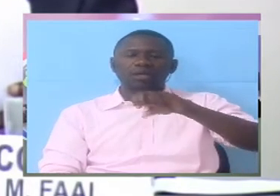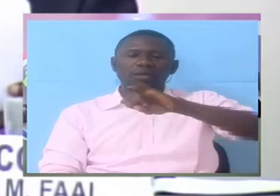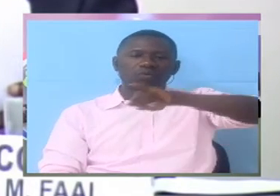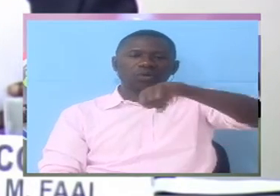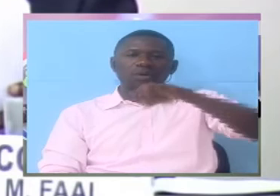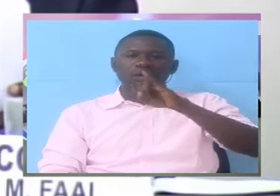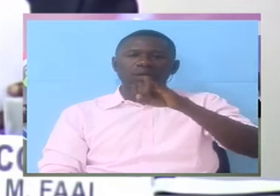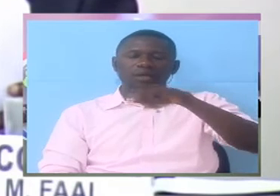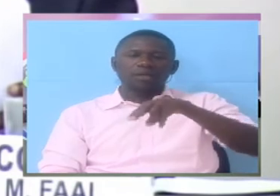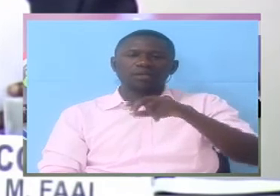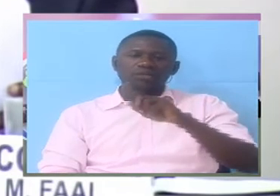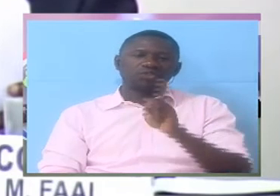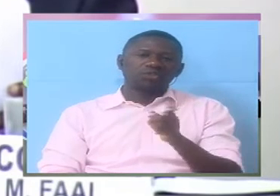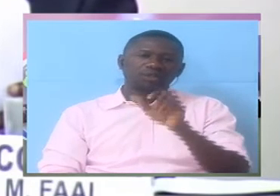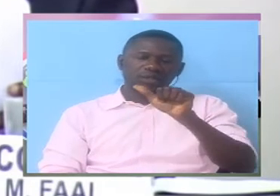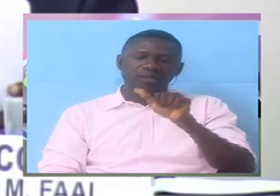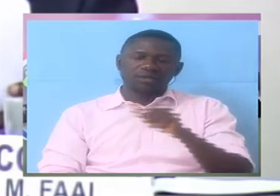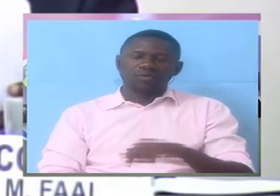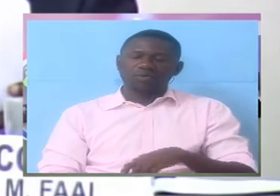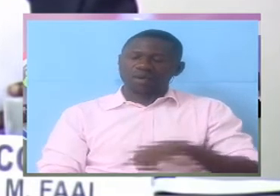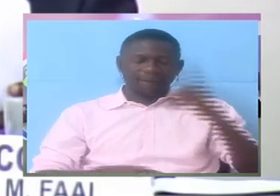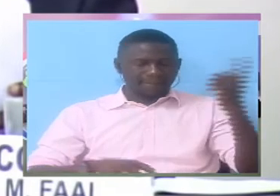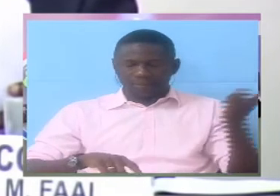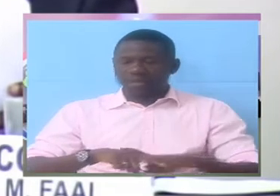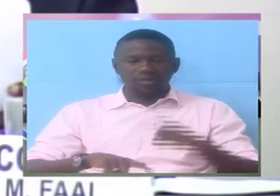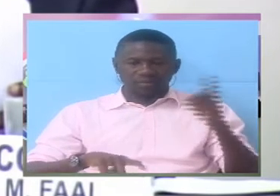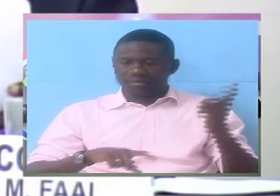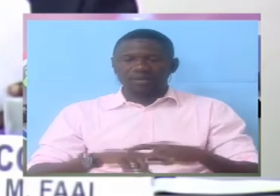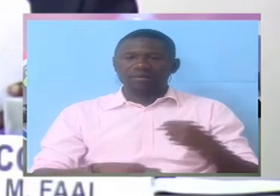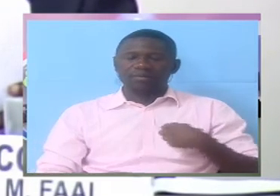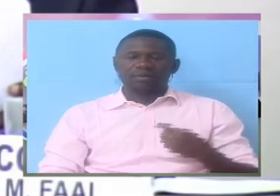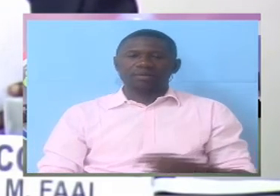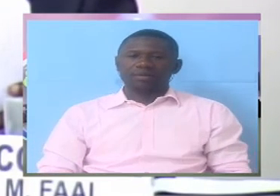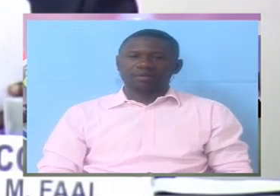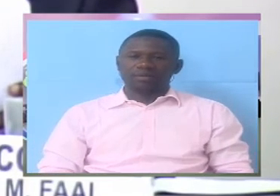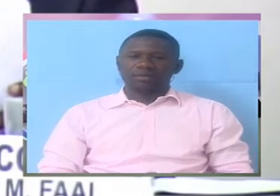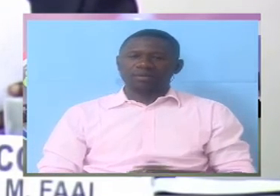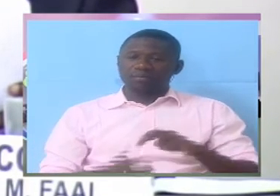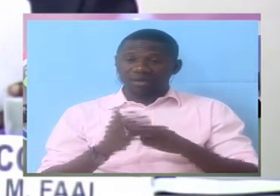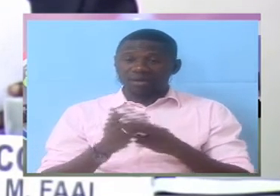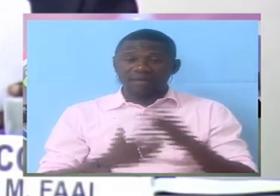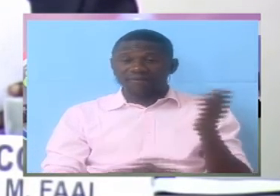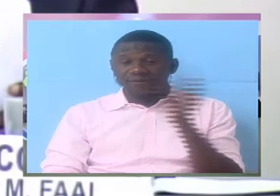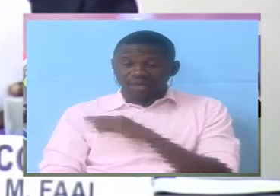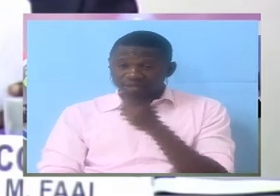Itarata kanilipa. Is he lying? We fani yalla bang. These are our